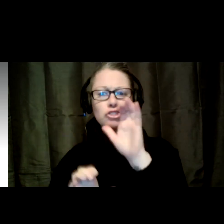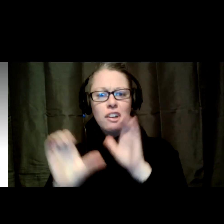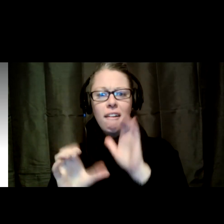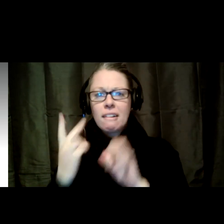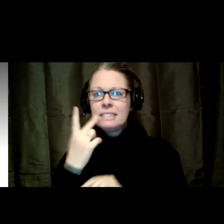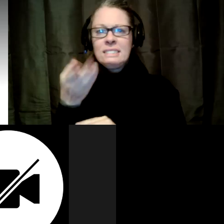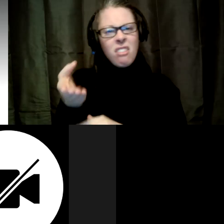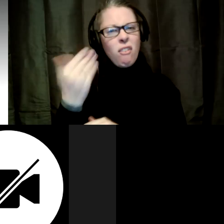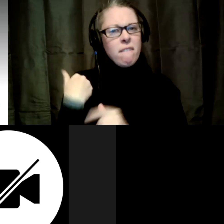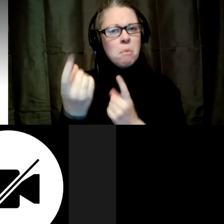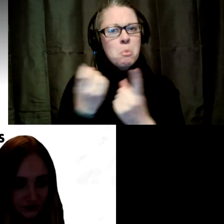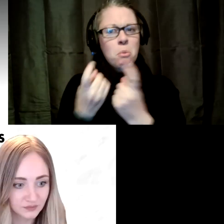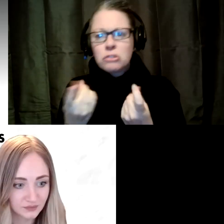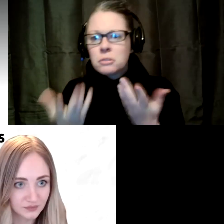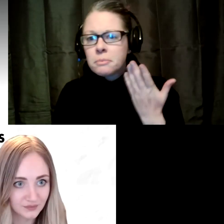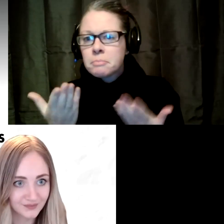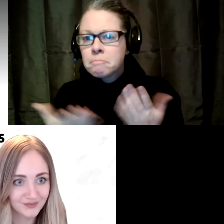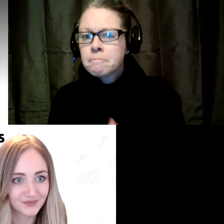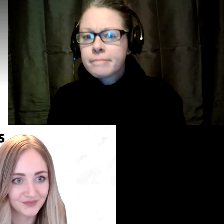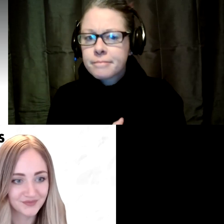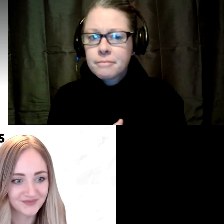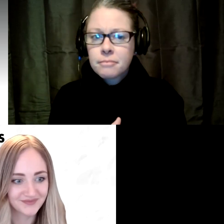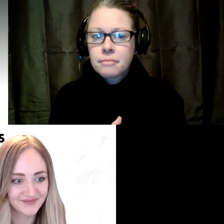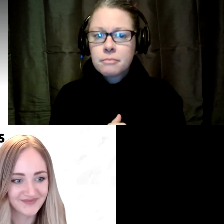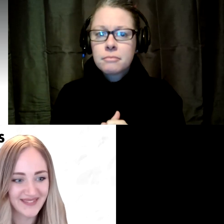if any questions.